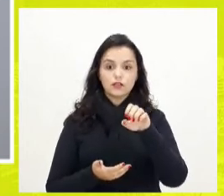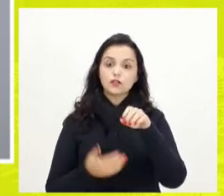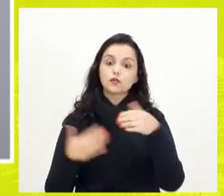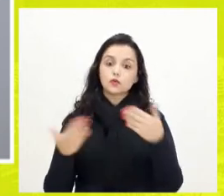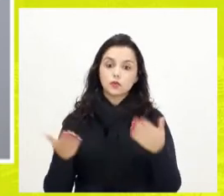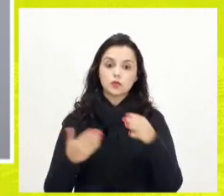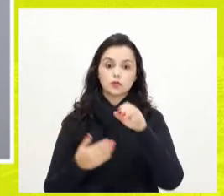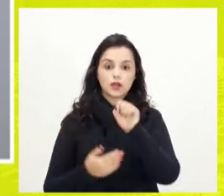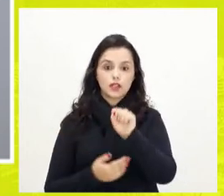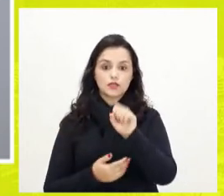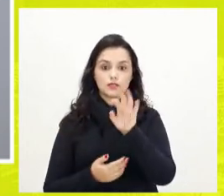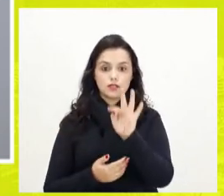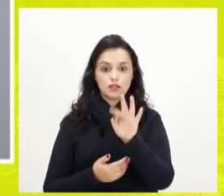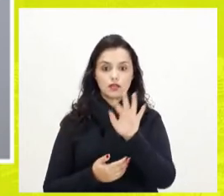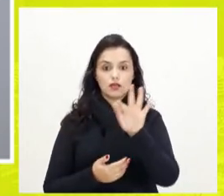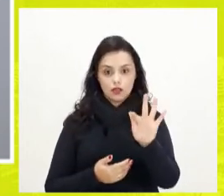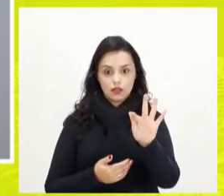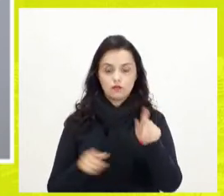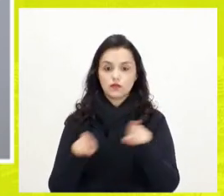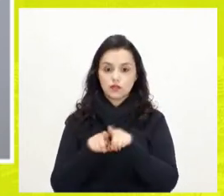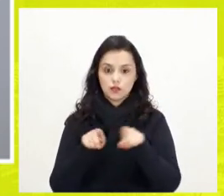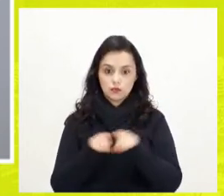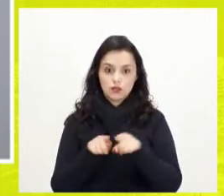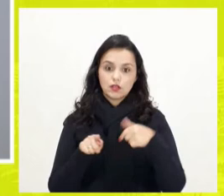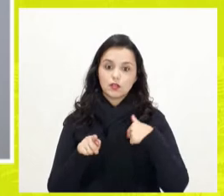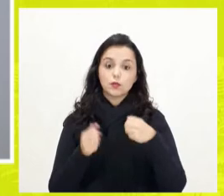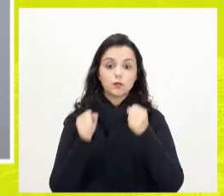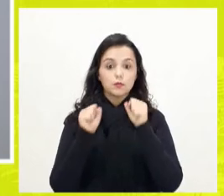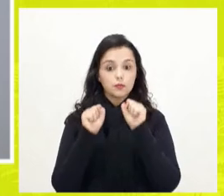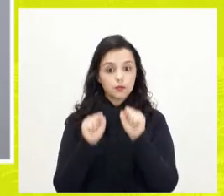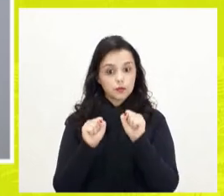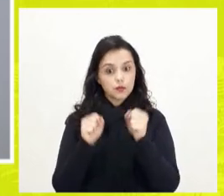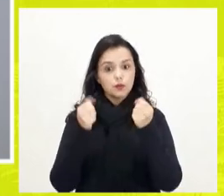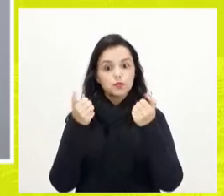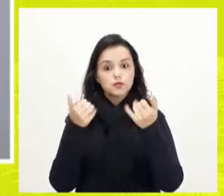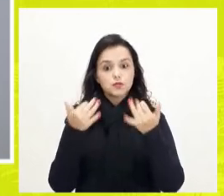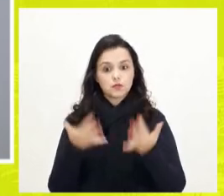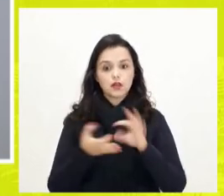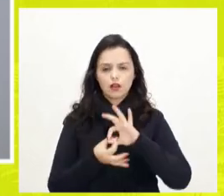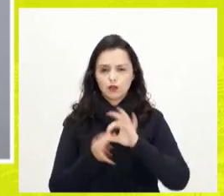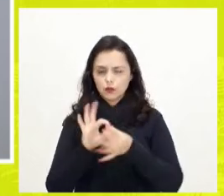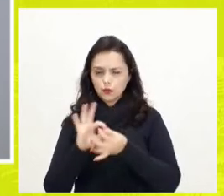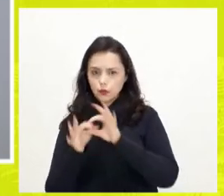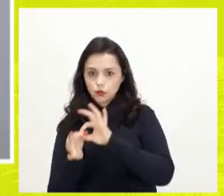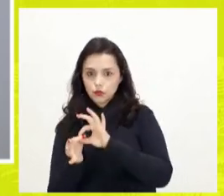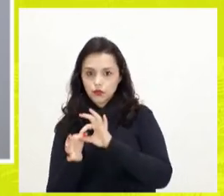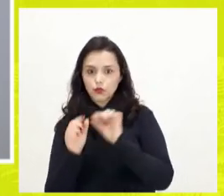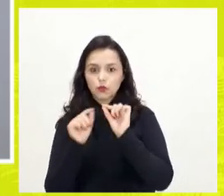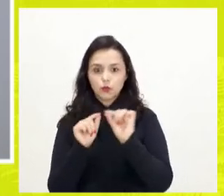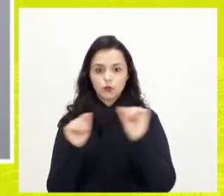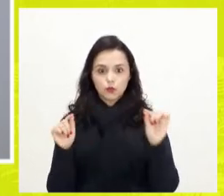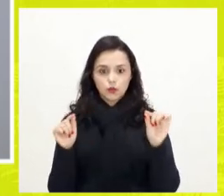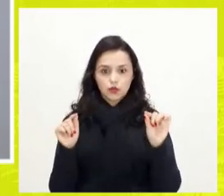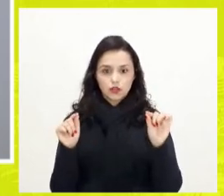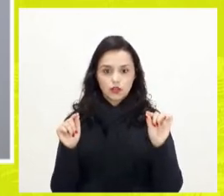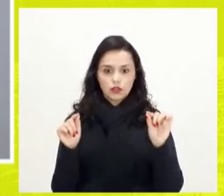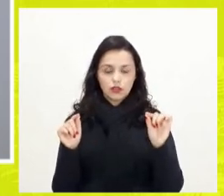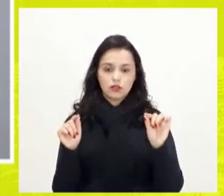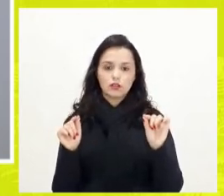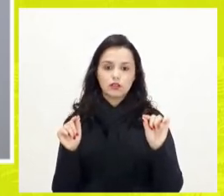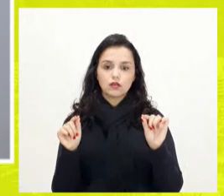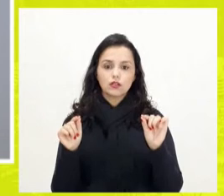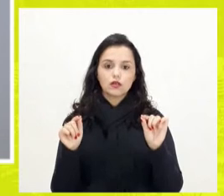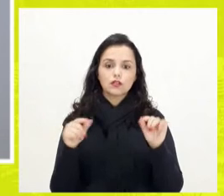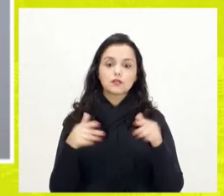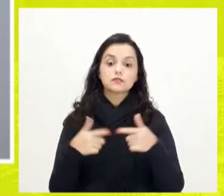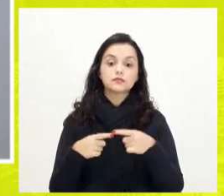the the decisions that they they made they've been really attacked and what i can uh comment i'm not going